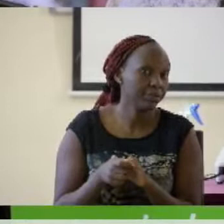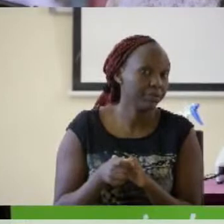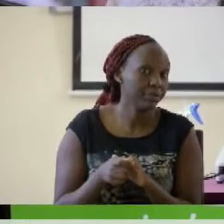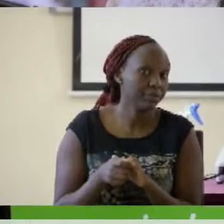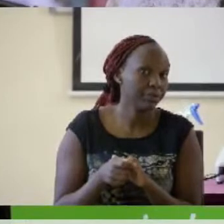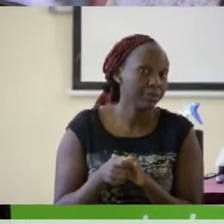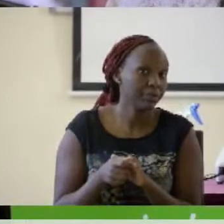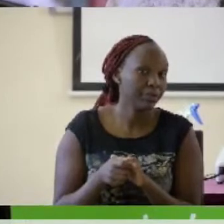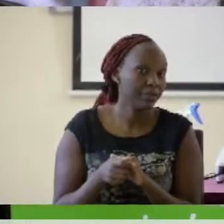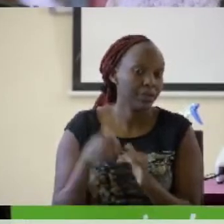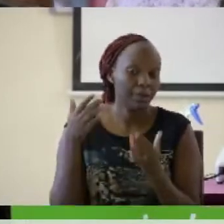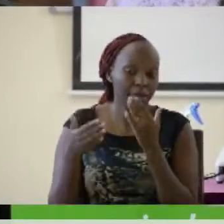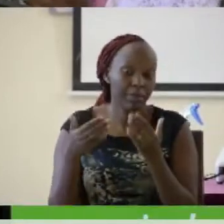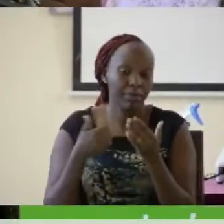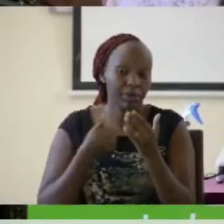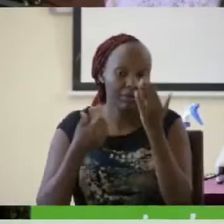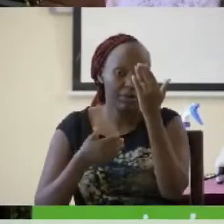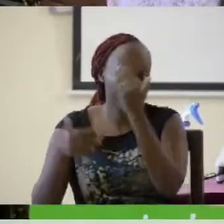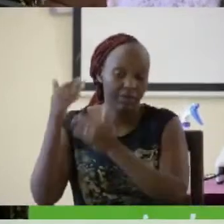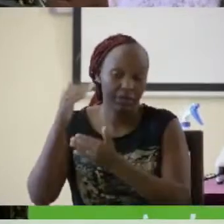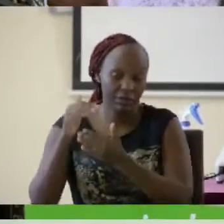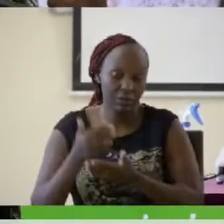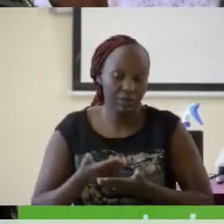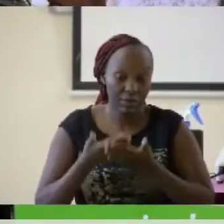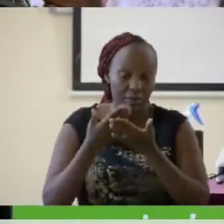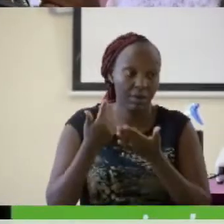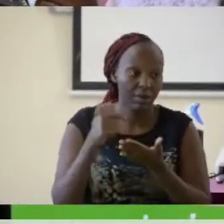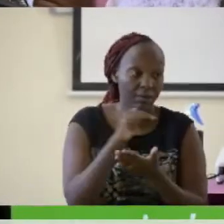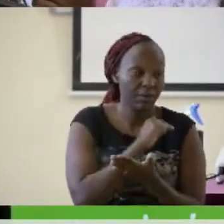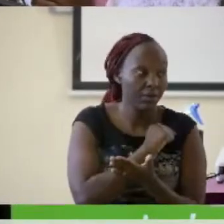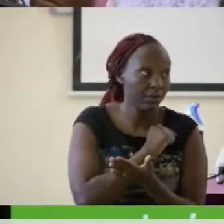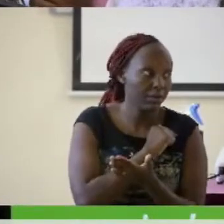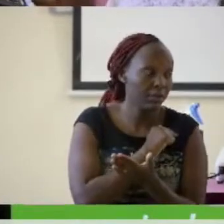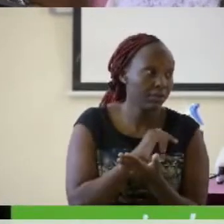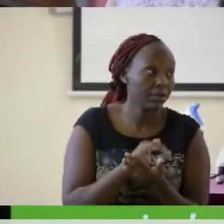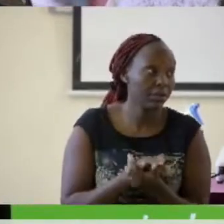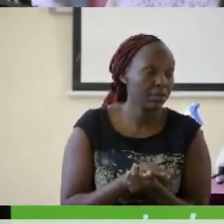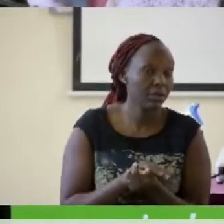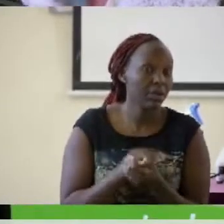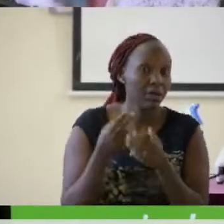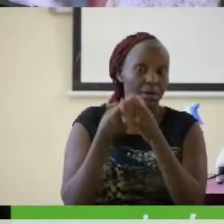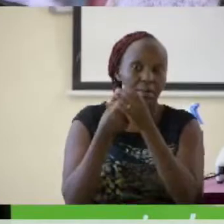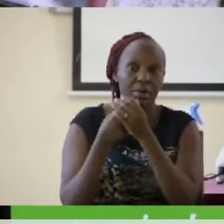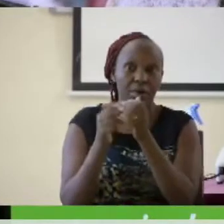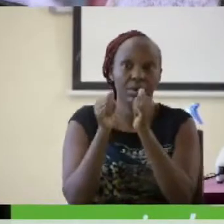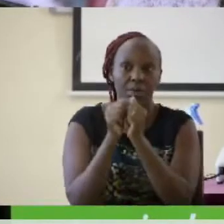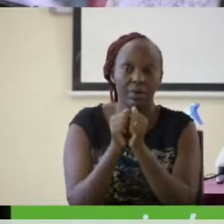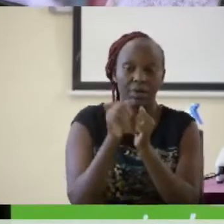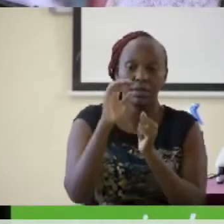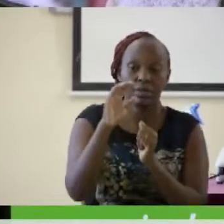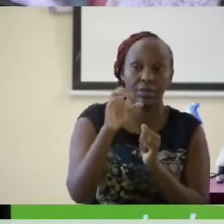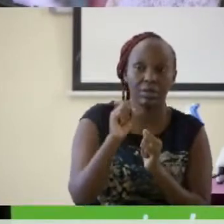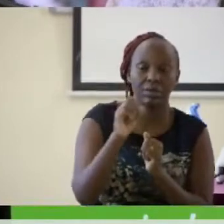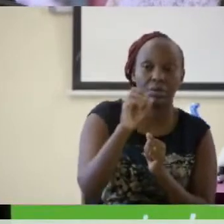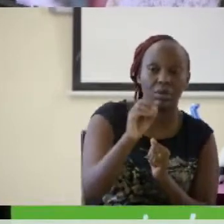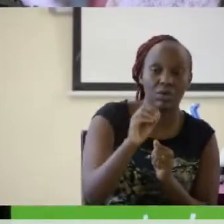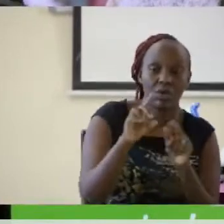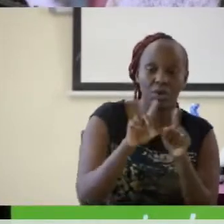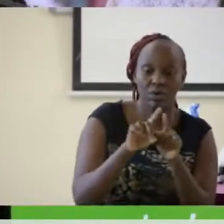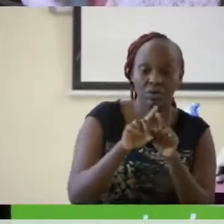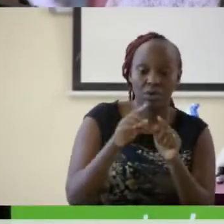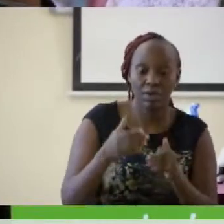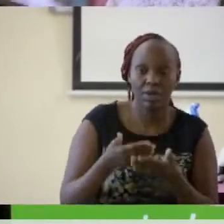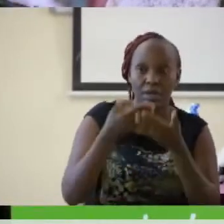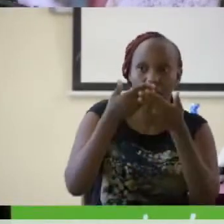to get maybe the universities to help us to partner with CSOs and to help to